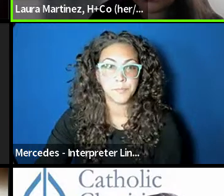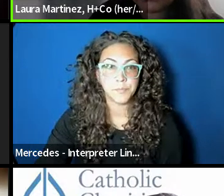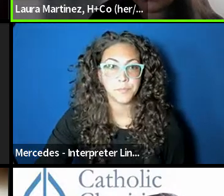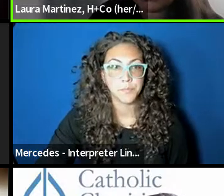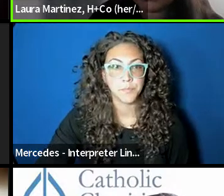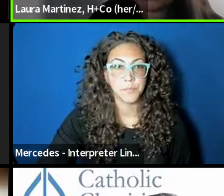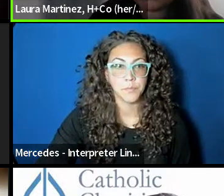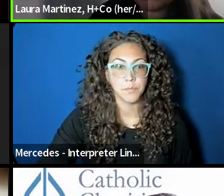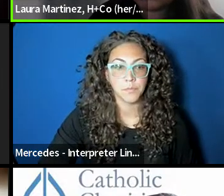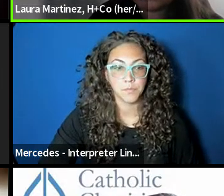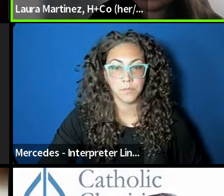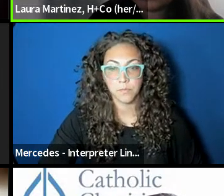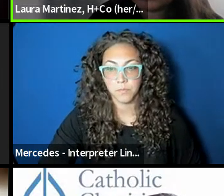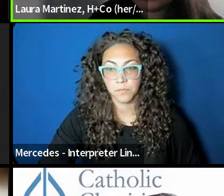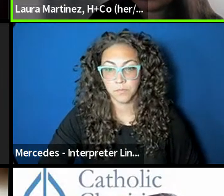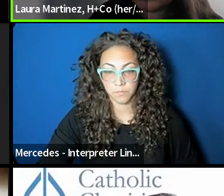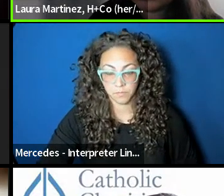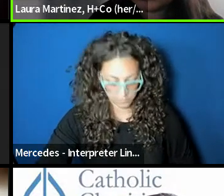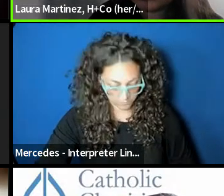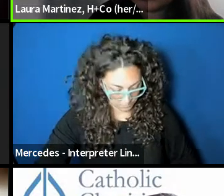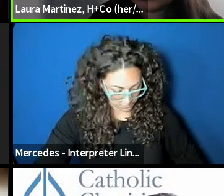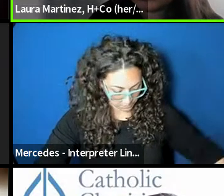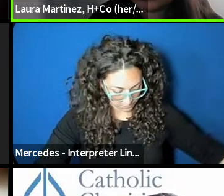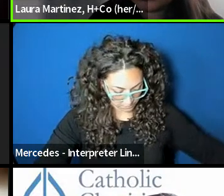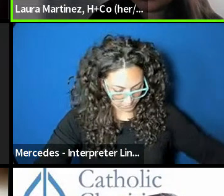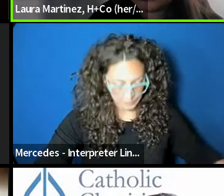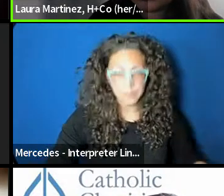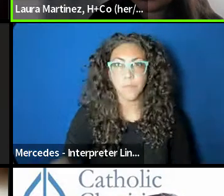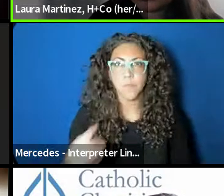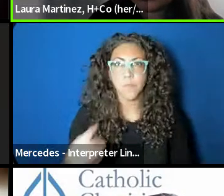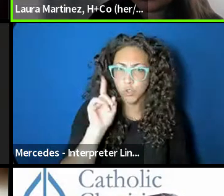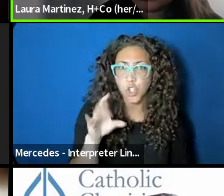Okay, your co-host.